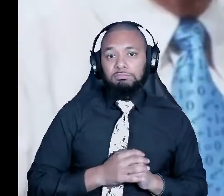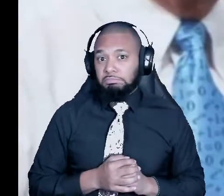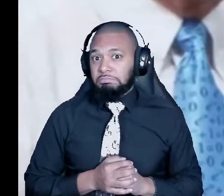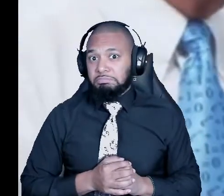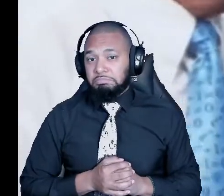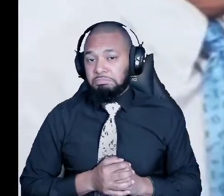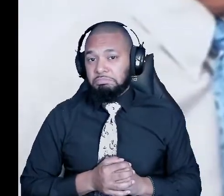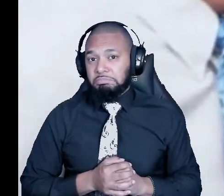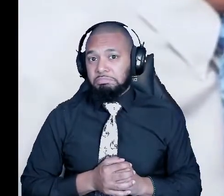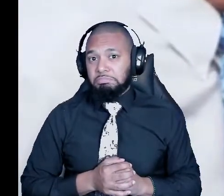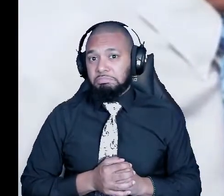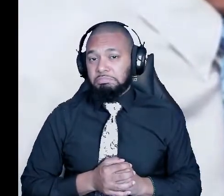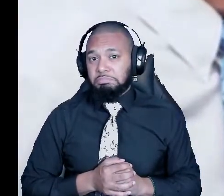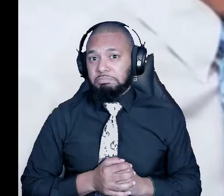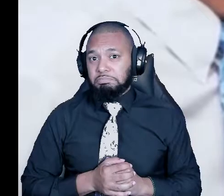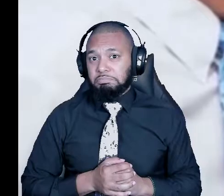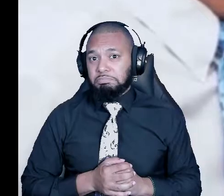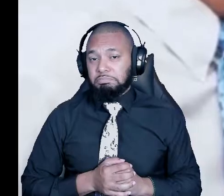Okay?